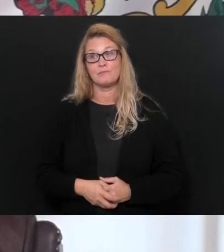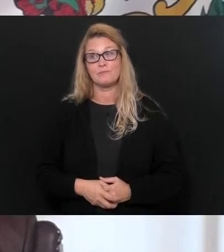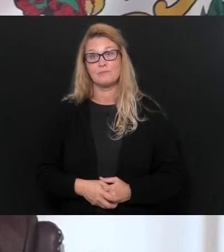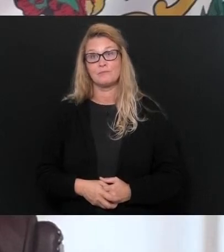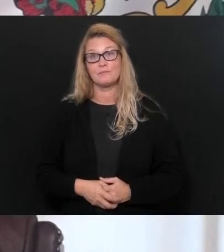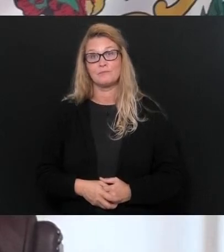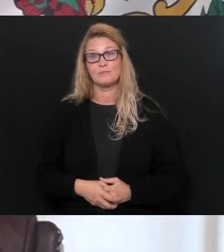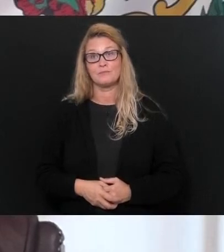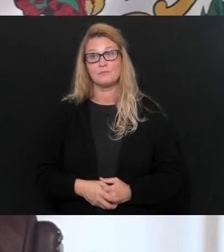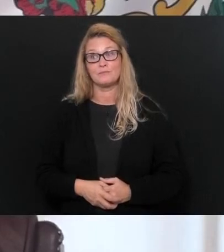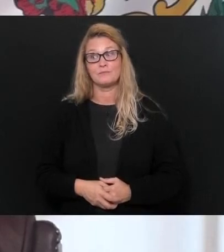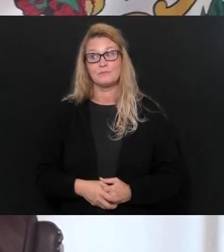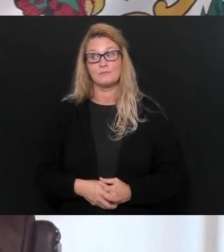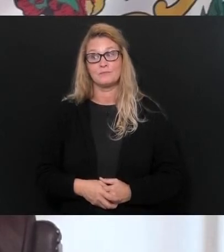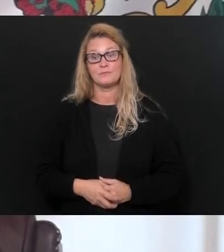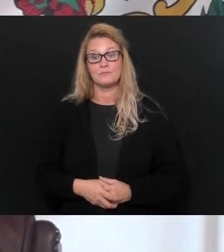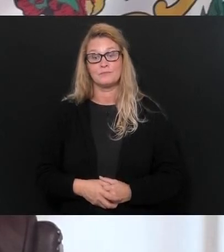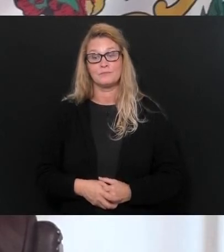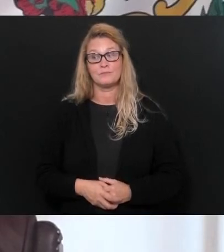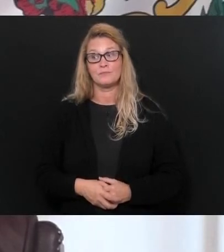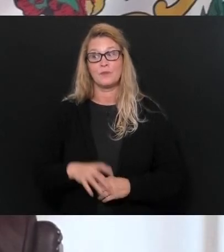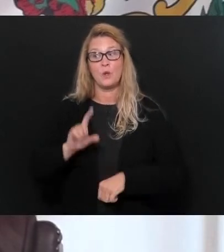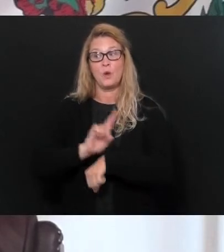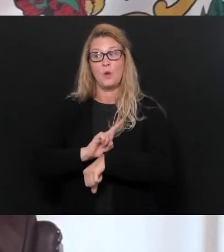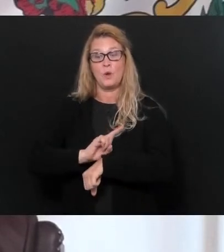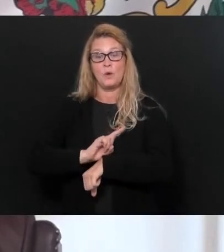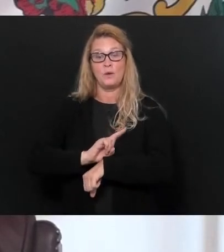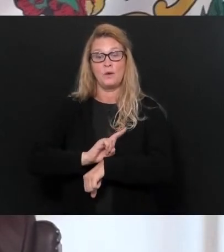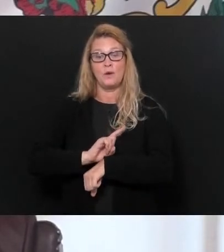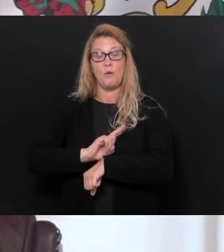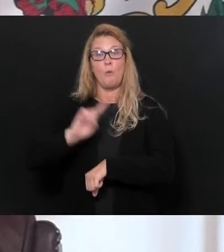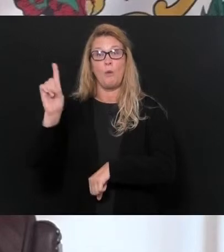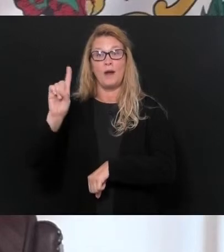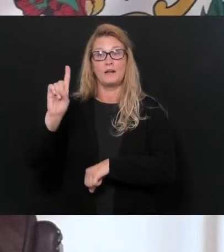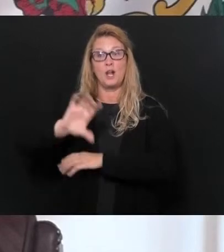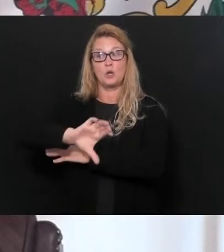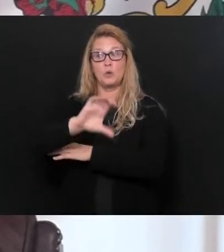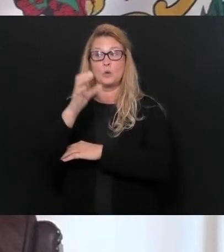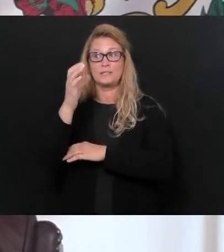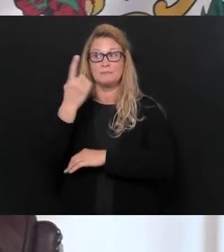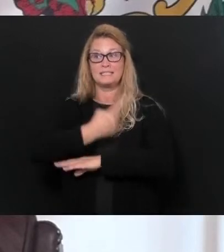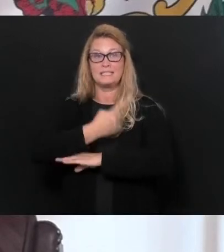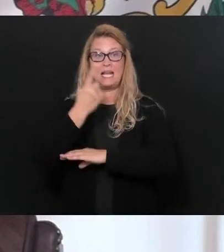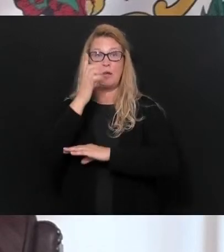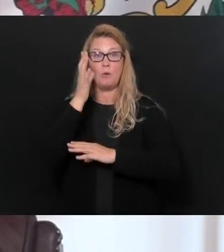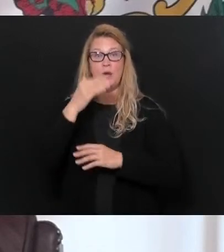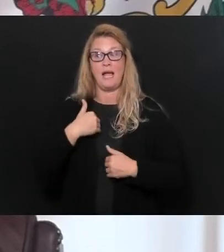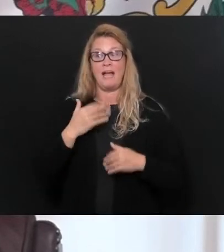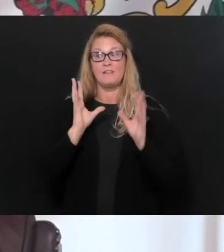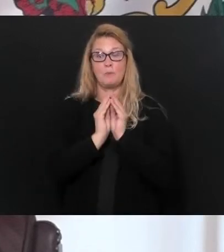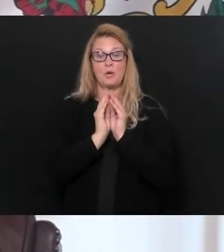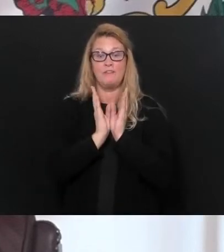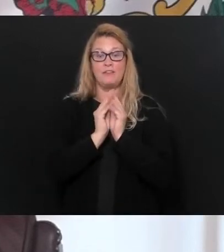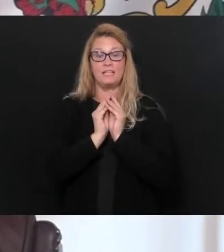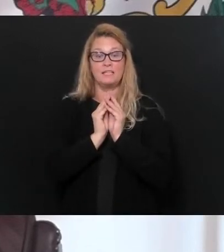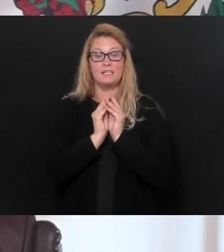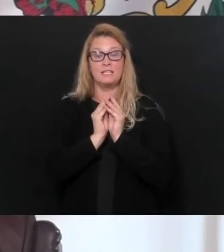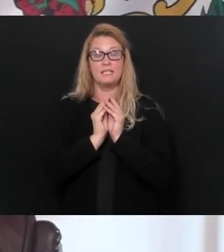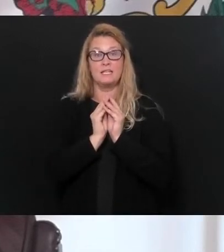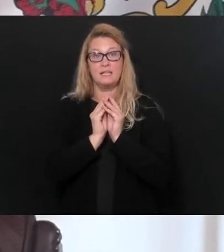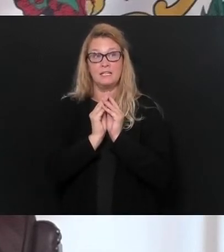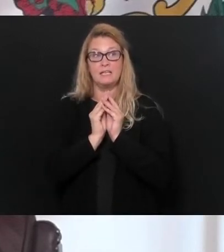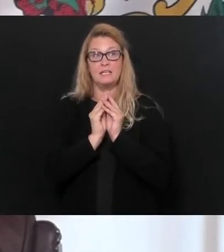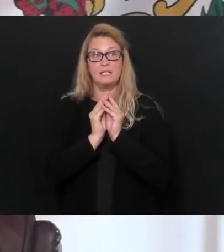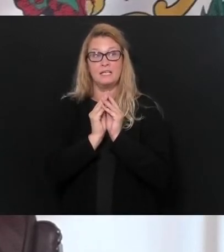we're going to give you your briefing, and we're going to give that at 1 o'clock to you on Christmas Day. You know, I don't really see that